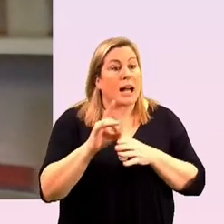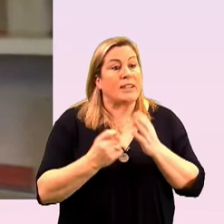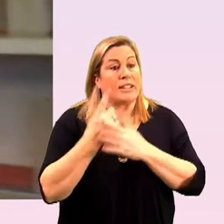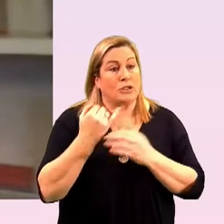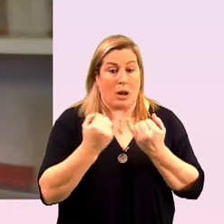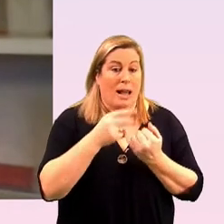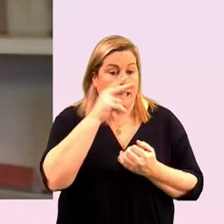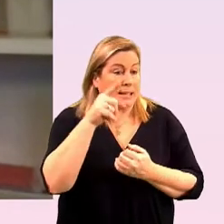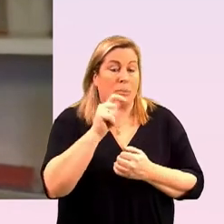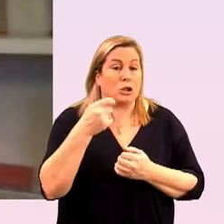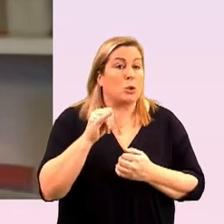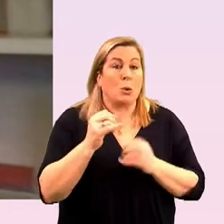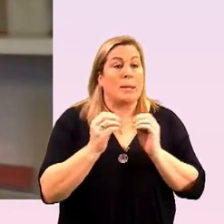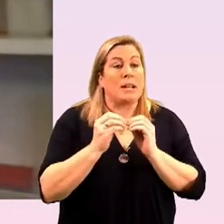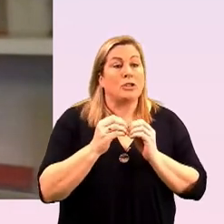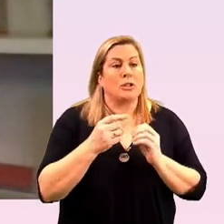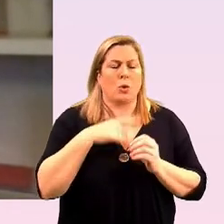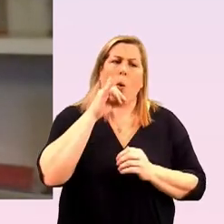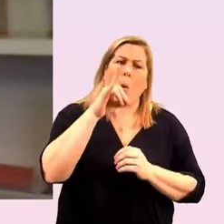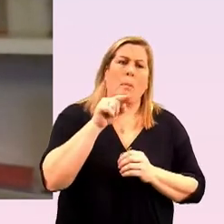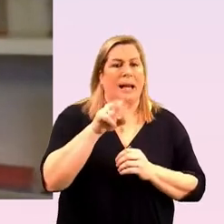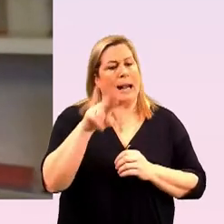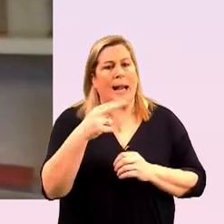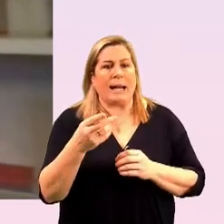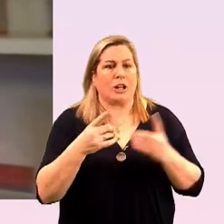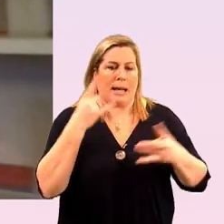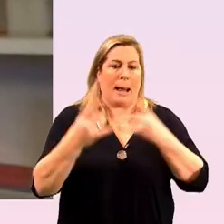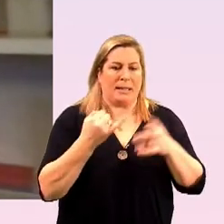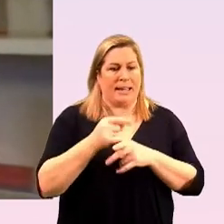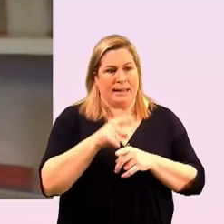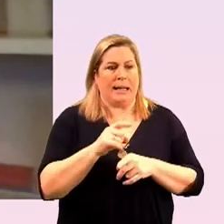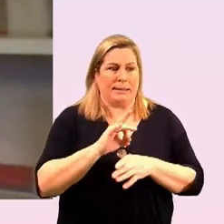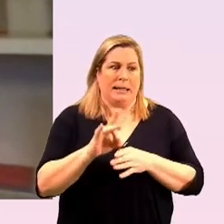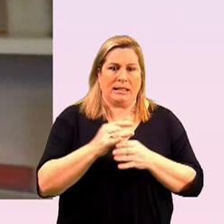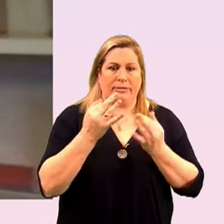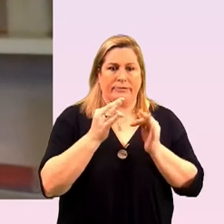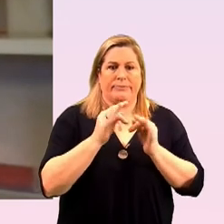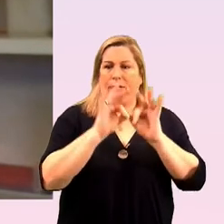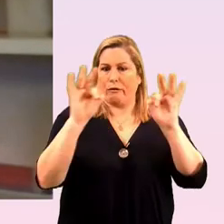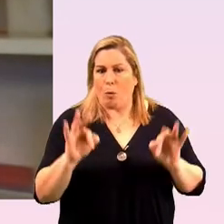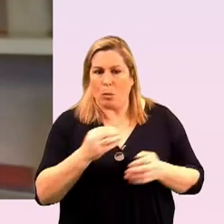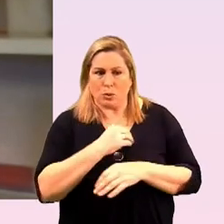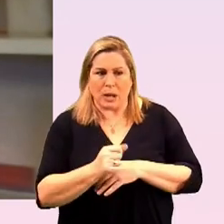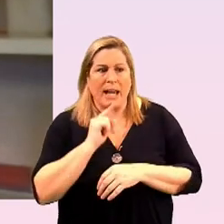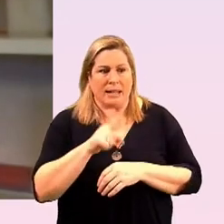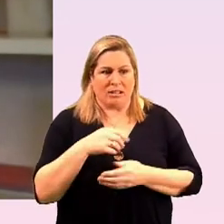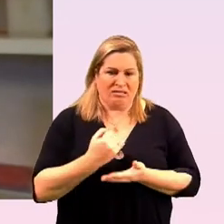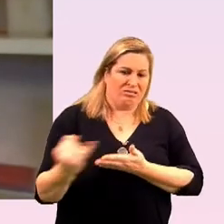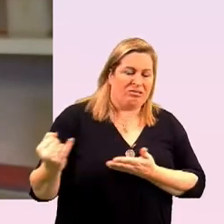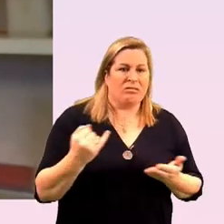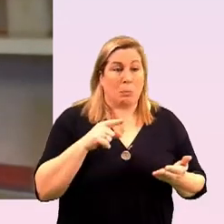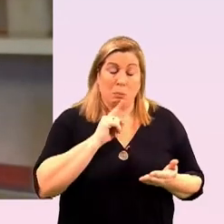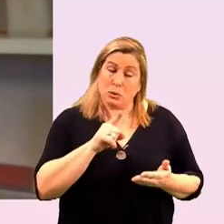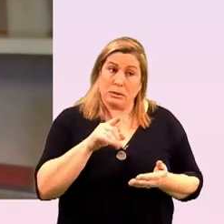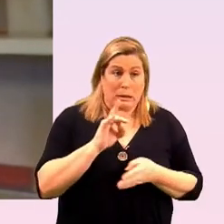Tony. Like you kind of say, you hope that couldn't happen in that forum today, but versions of it could. And you're kind of going that